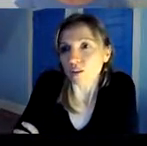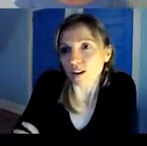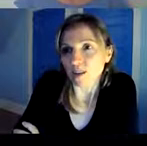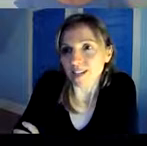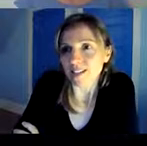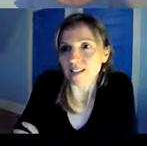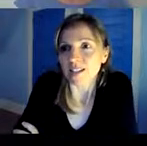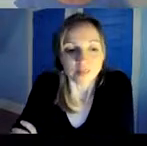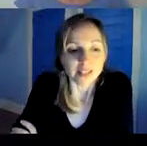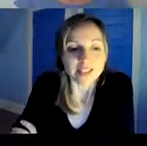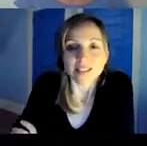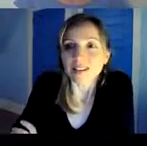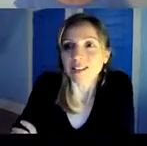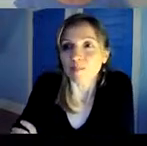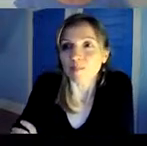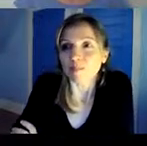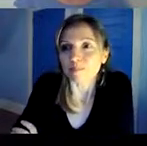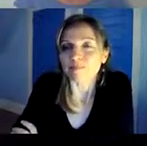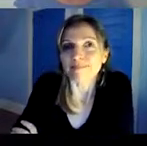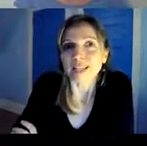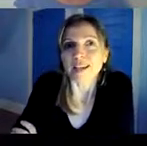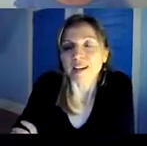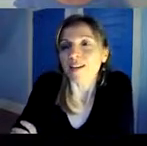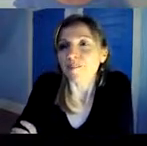out in your yard waste, because it is kind of like